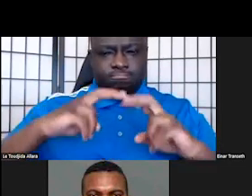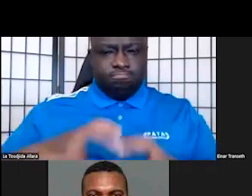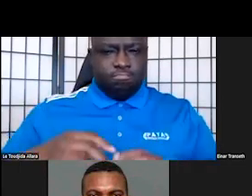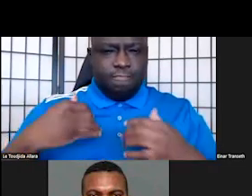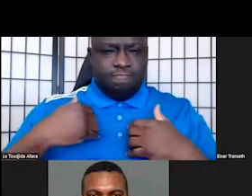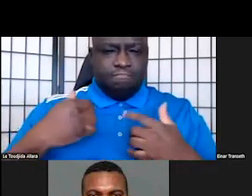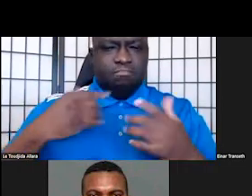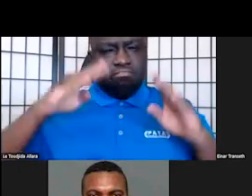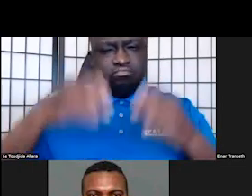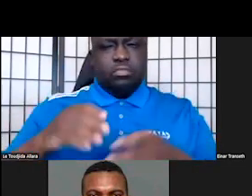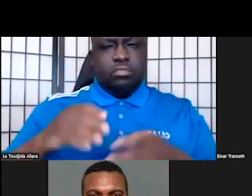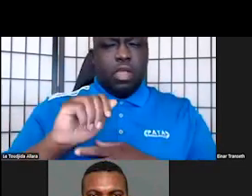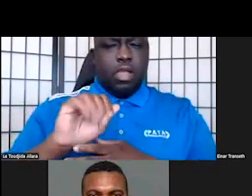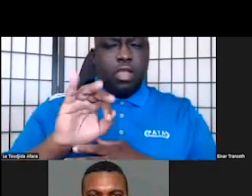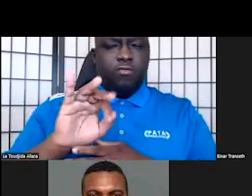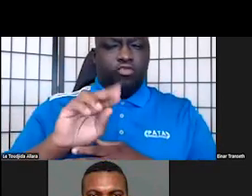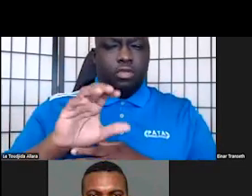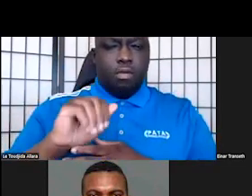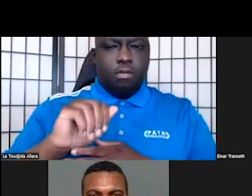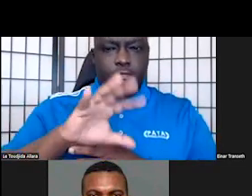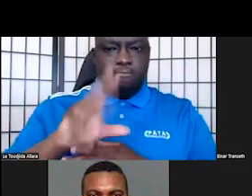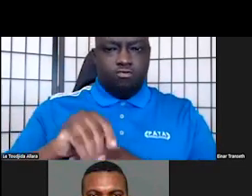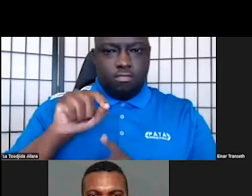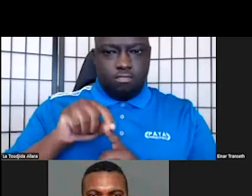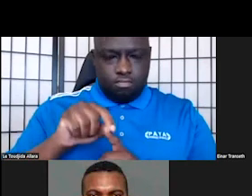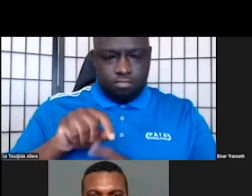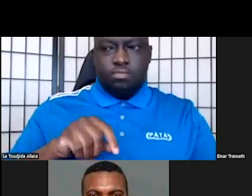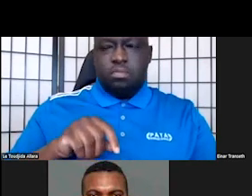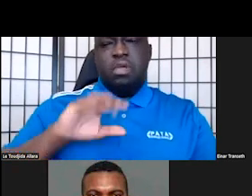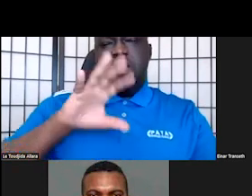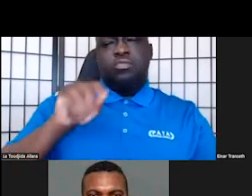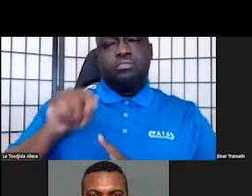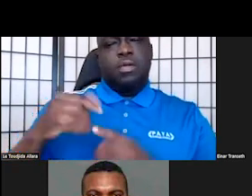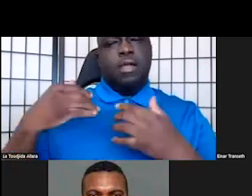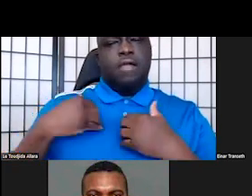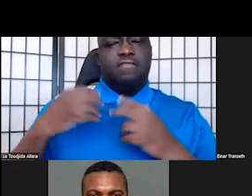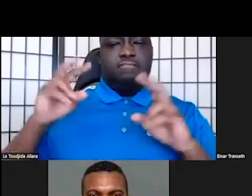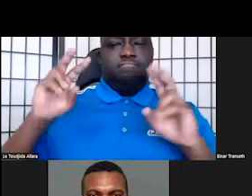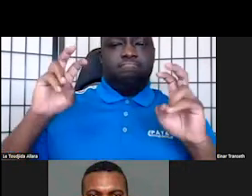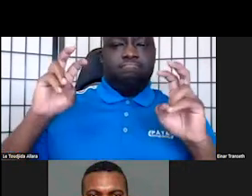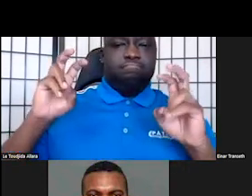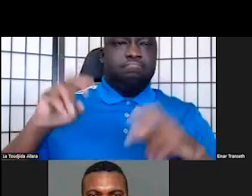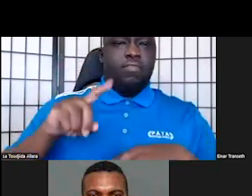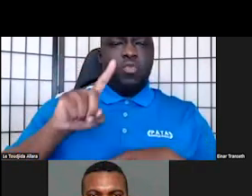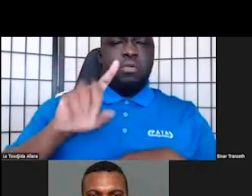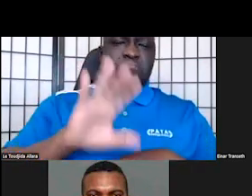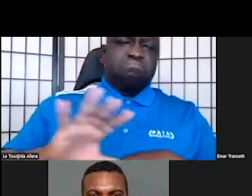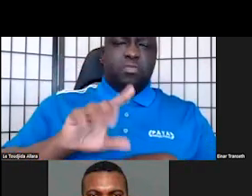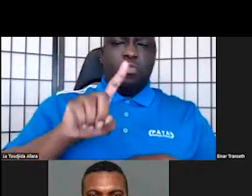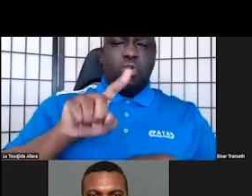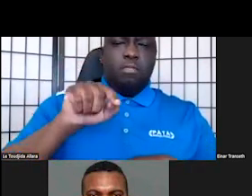initiatives that are happening at the moment. And so I'm thinking from an African context